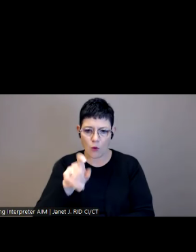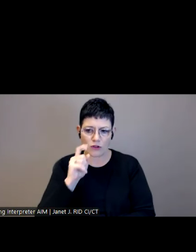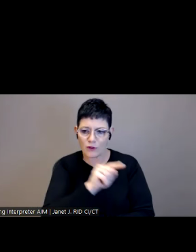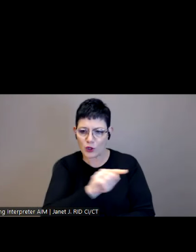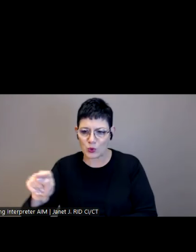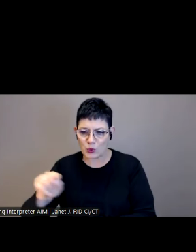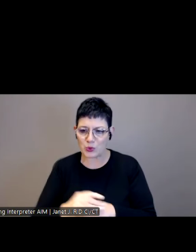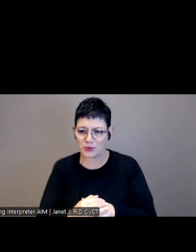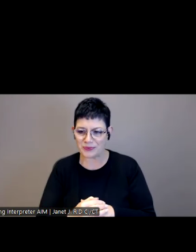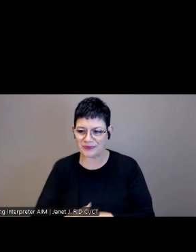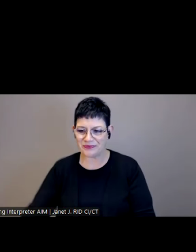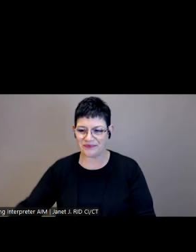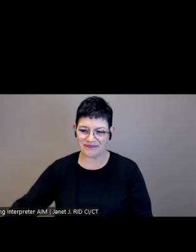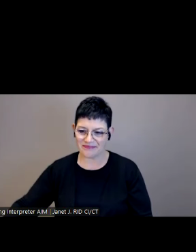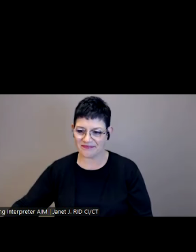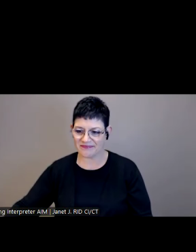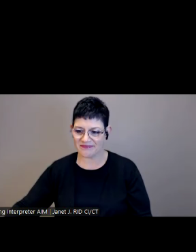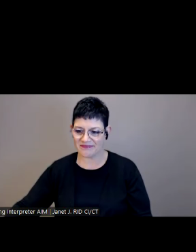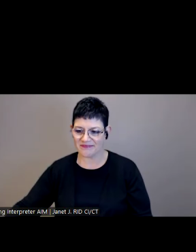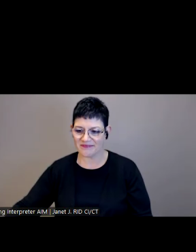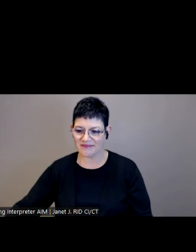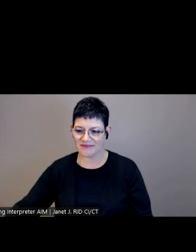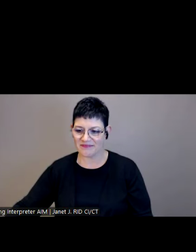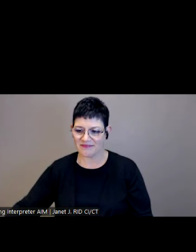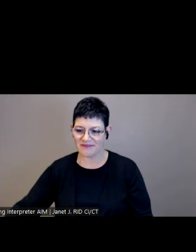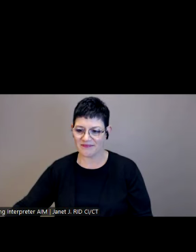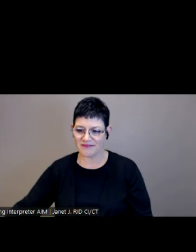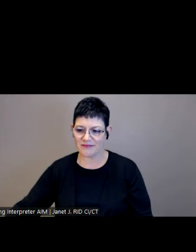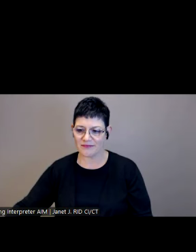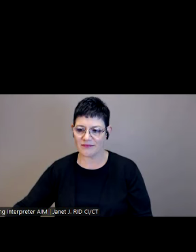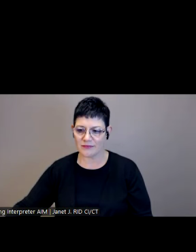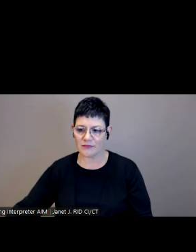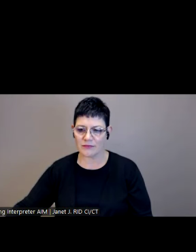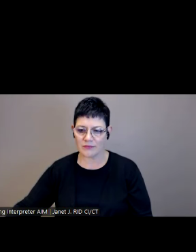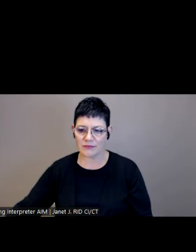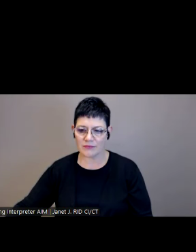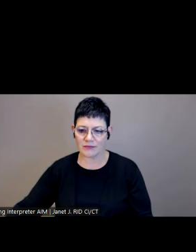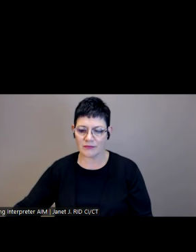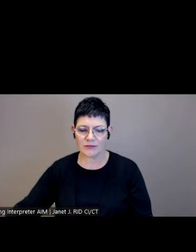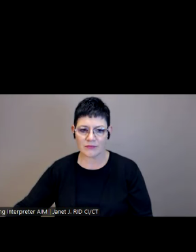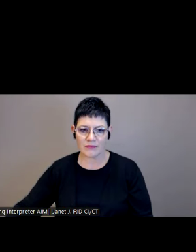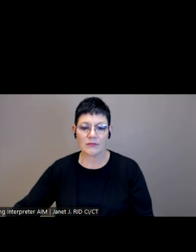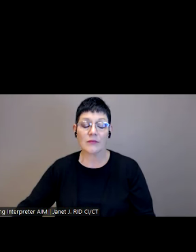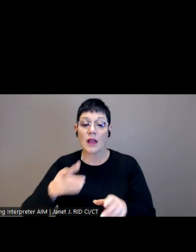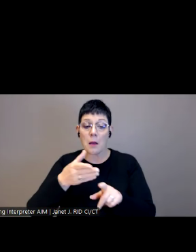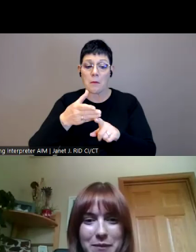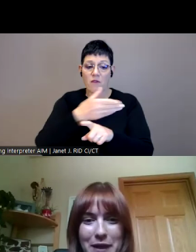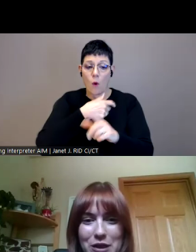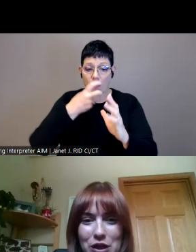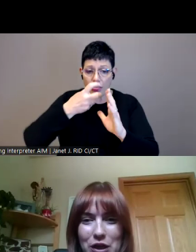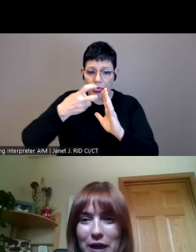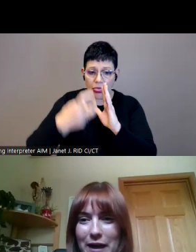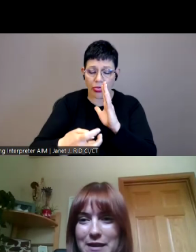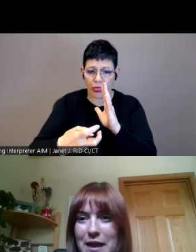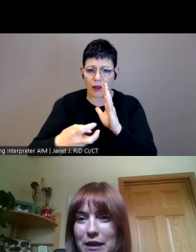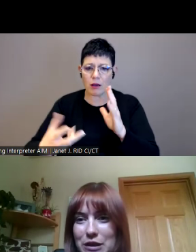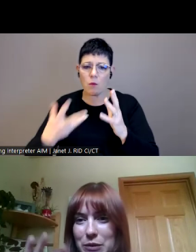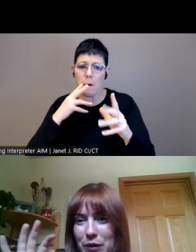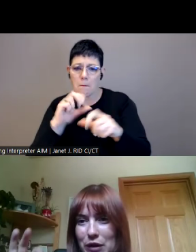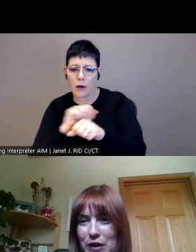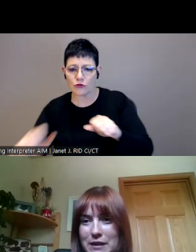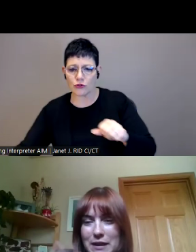Awesome. So before we kind of jump into these panel questions, I want to take a moment to make sure